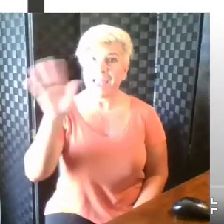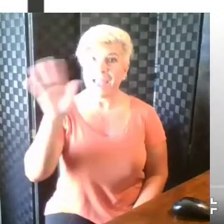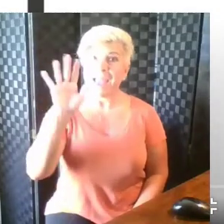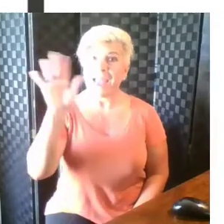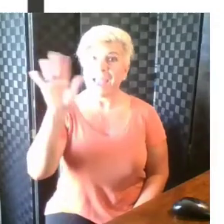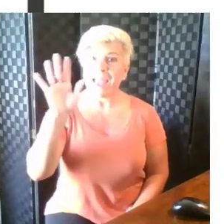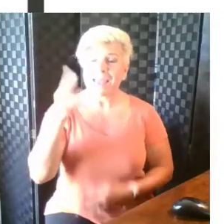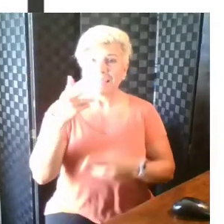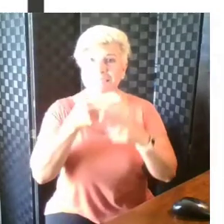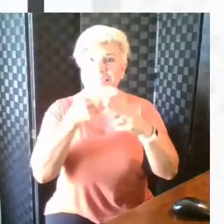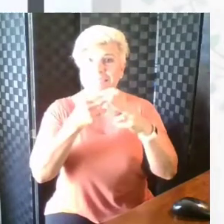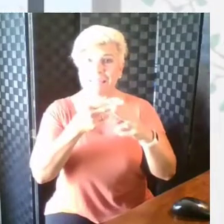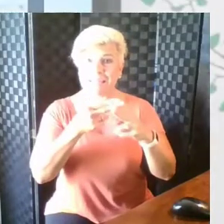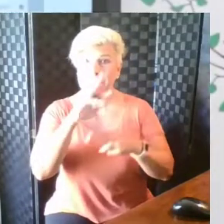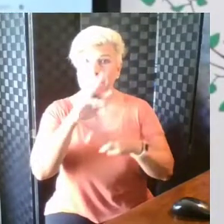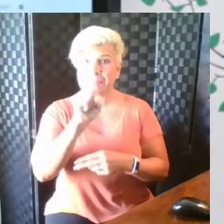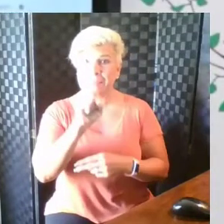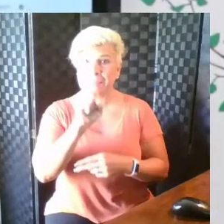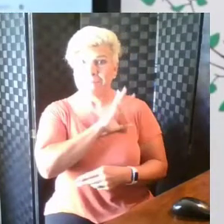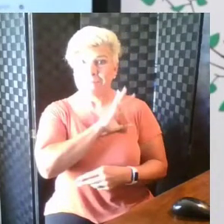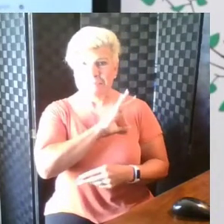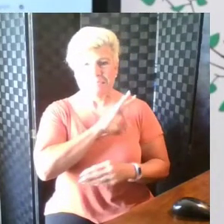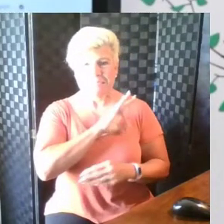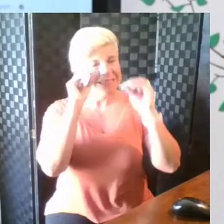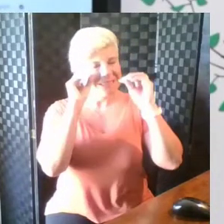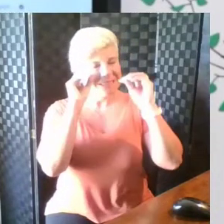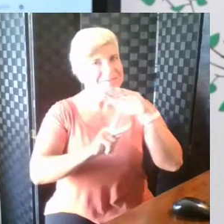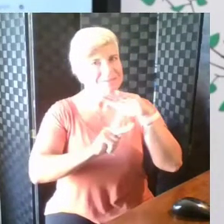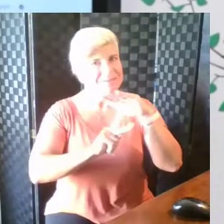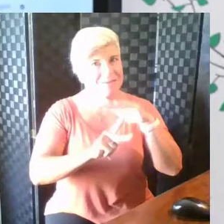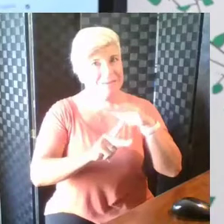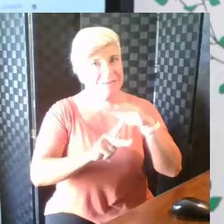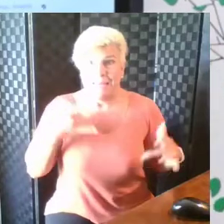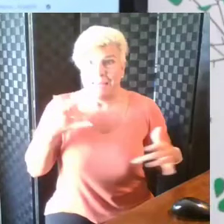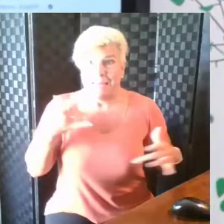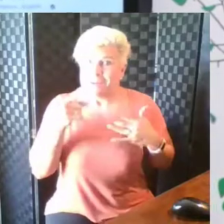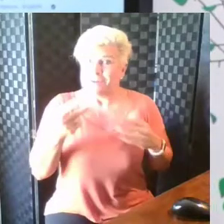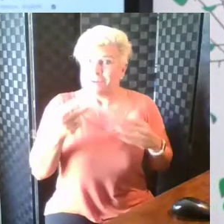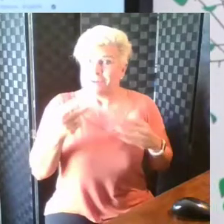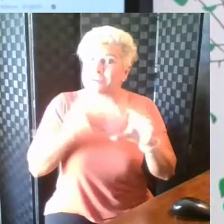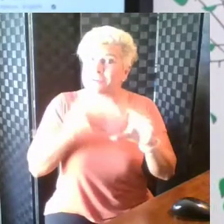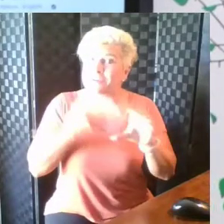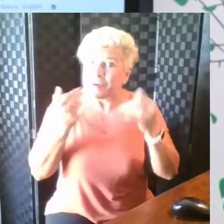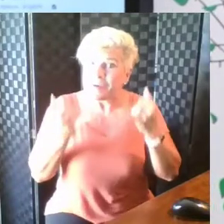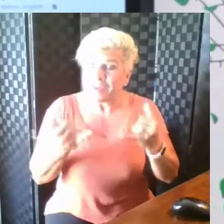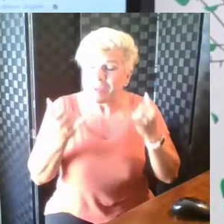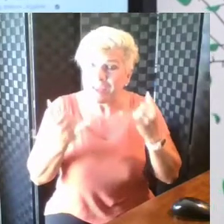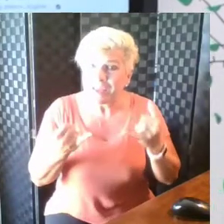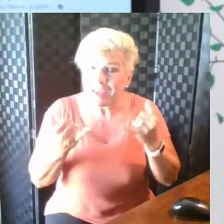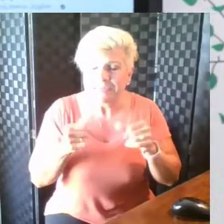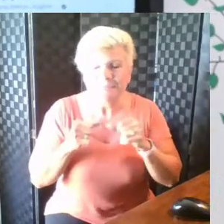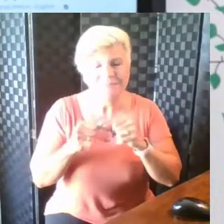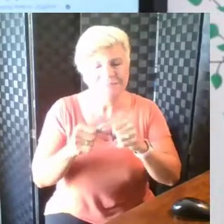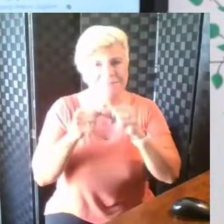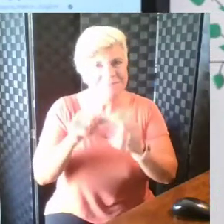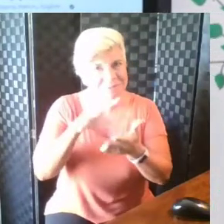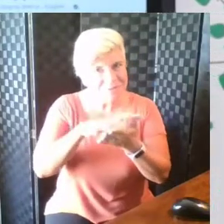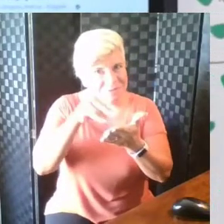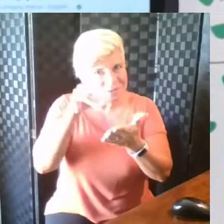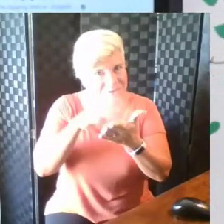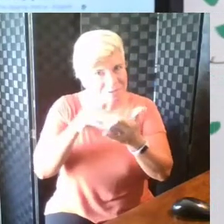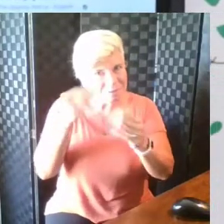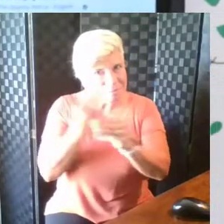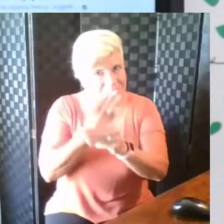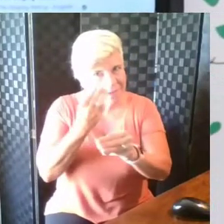Hi again. My name is Mrs. Fithian and I'm a kindergarten teacher at Hebron Elementary. I'm so excited that you're joining me again today as we continue our math adventure that we